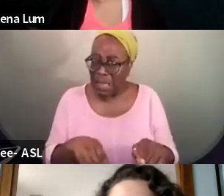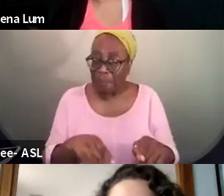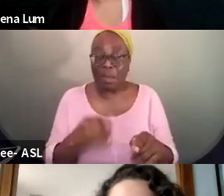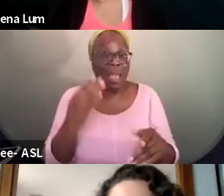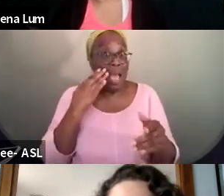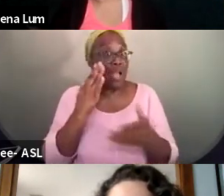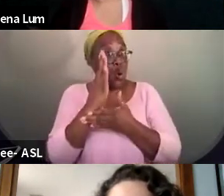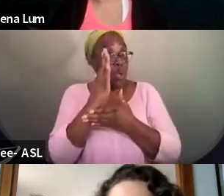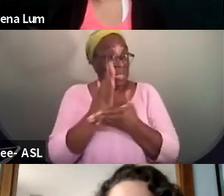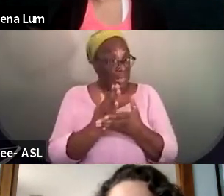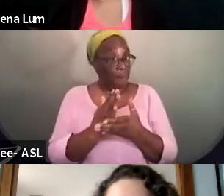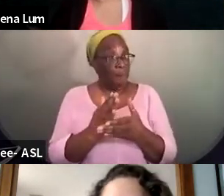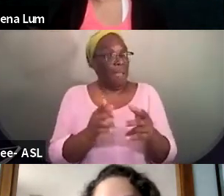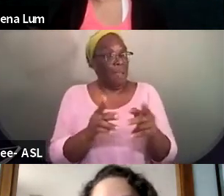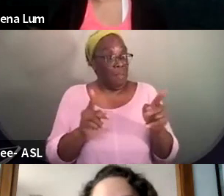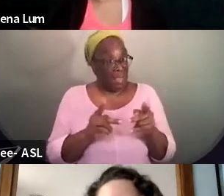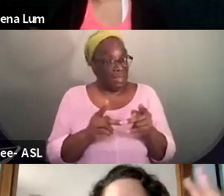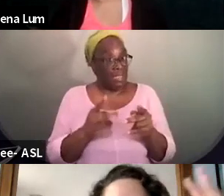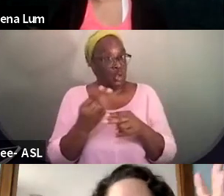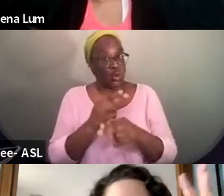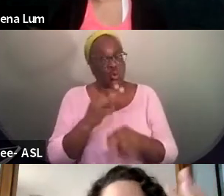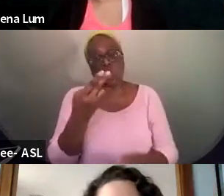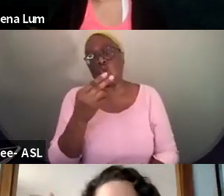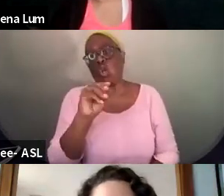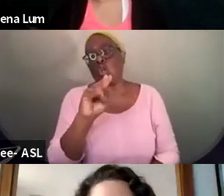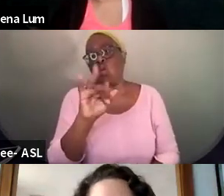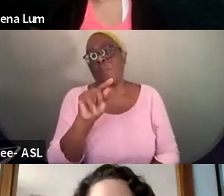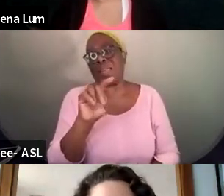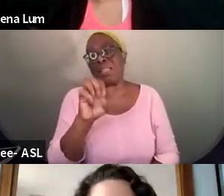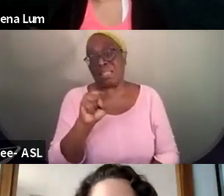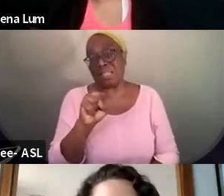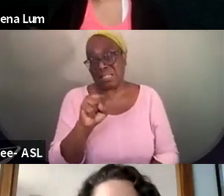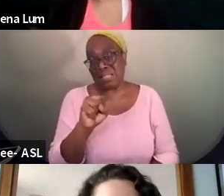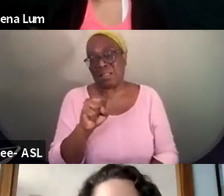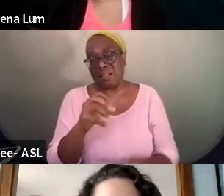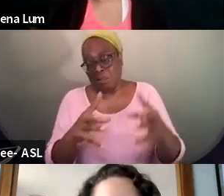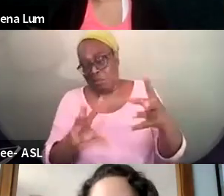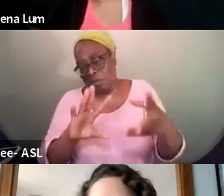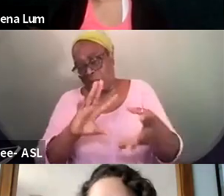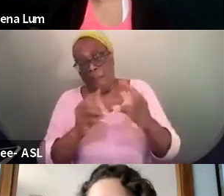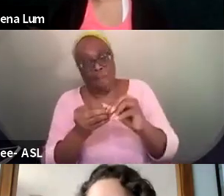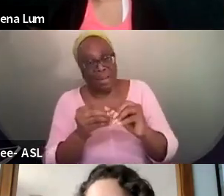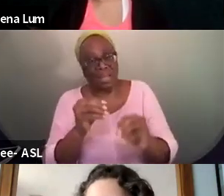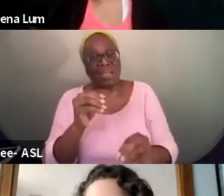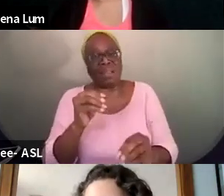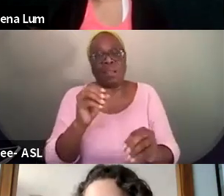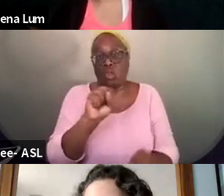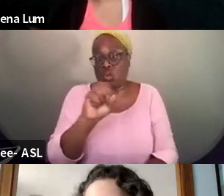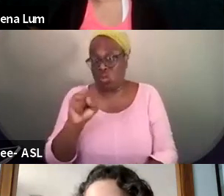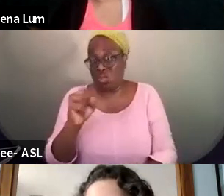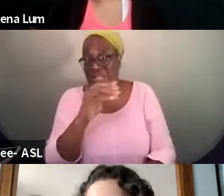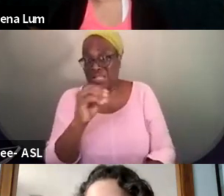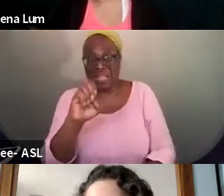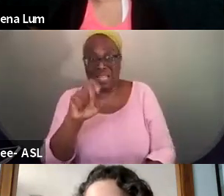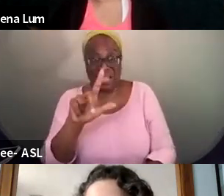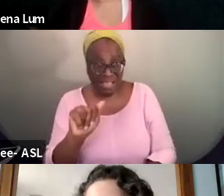to a humanities model, which is the social studies and the ELA combined. But other than that, I would be